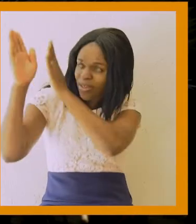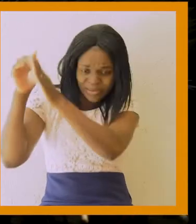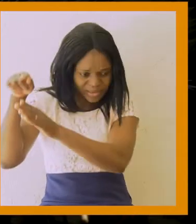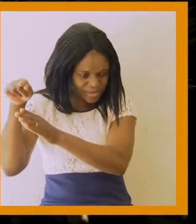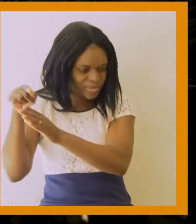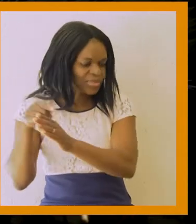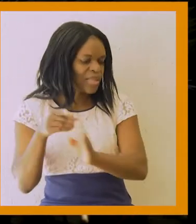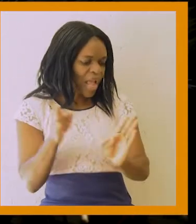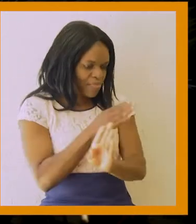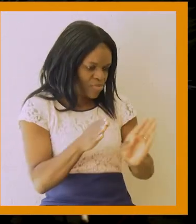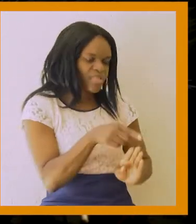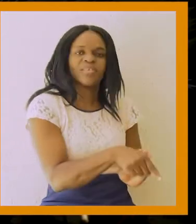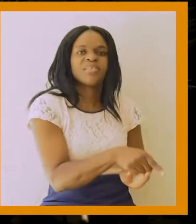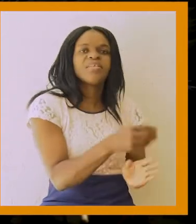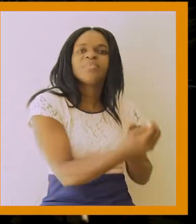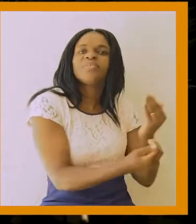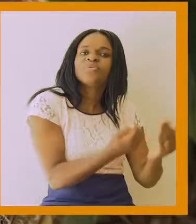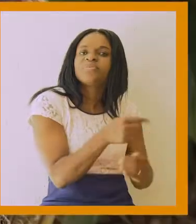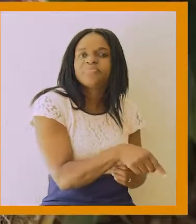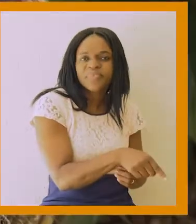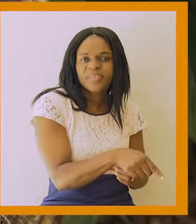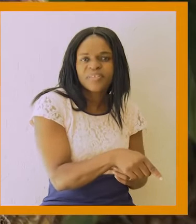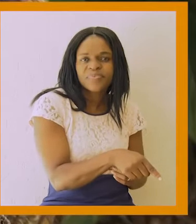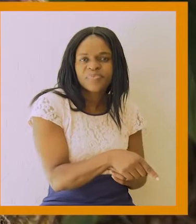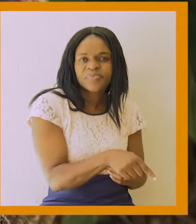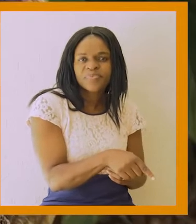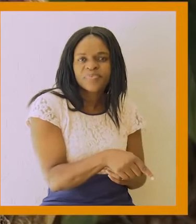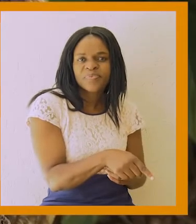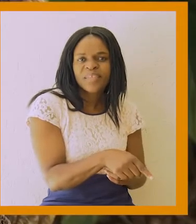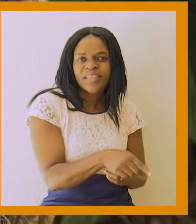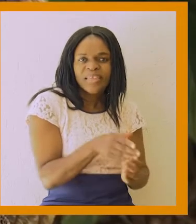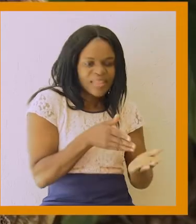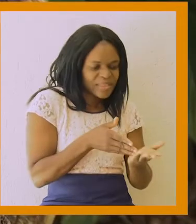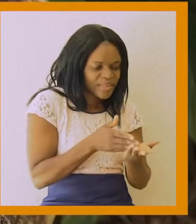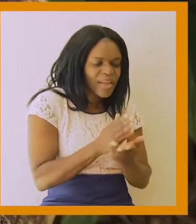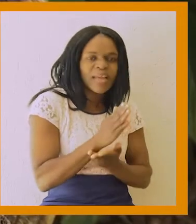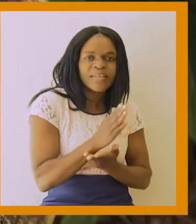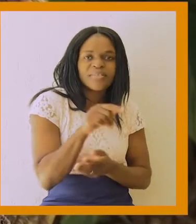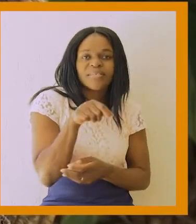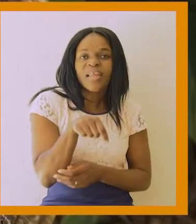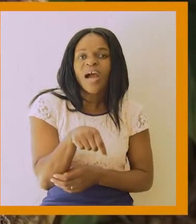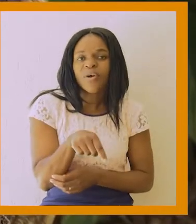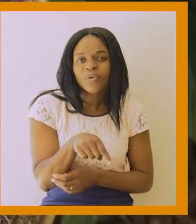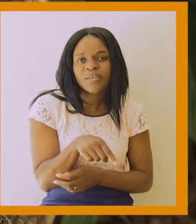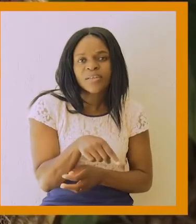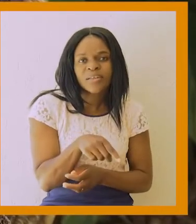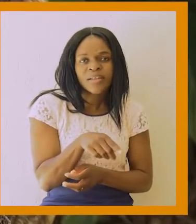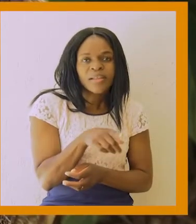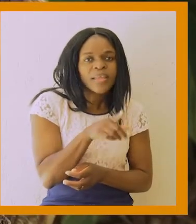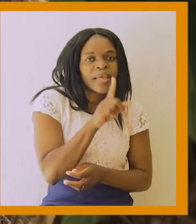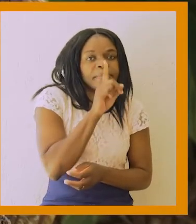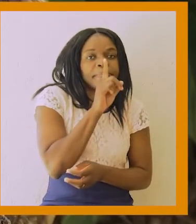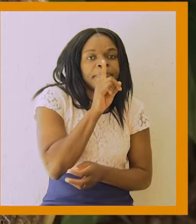abusing them. Mm. So the issue of rights here seems to be now silent. They are silenced.